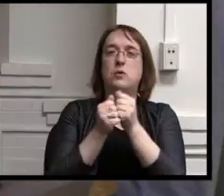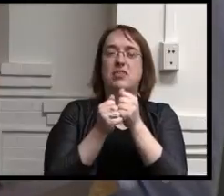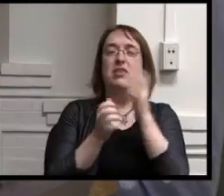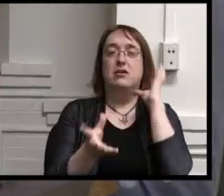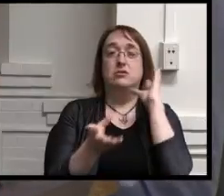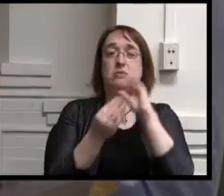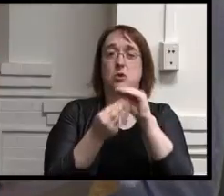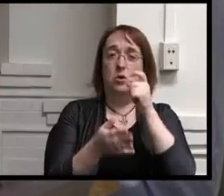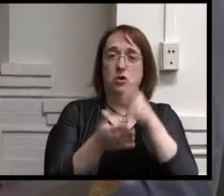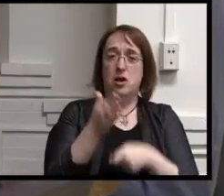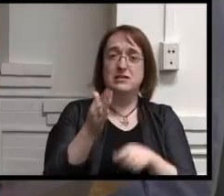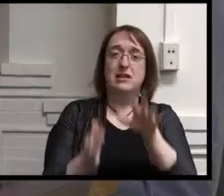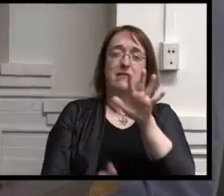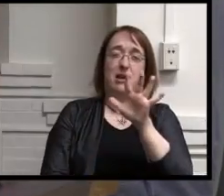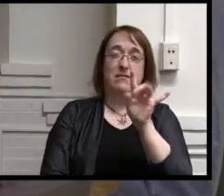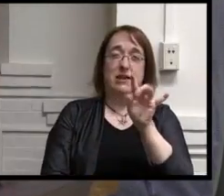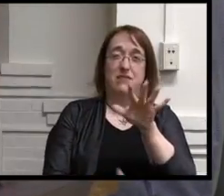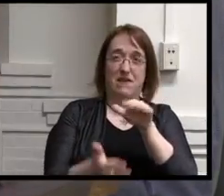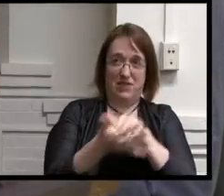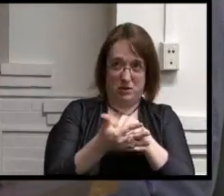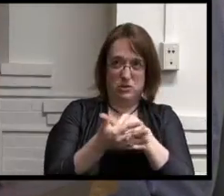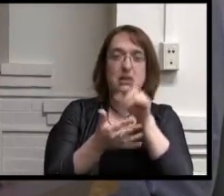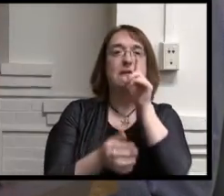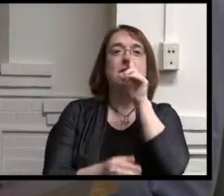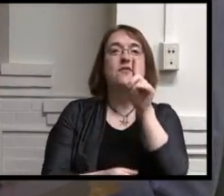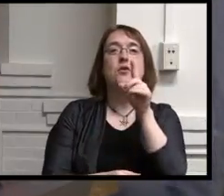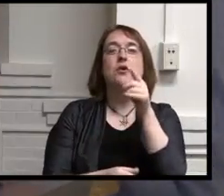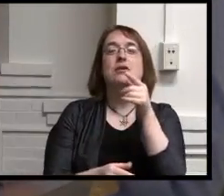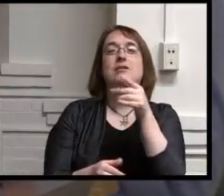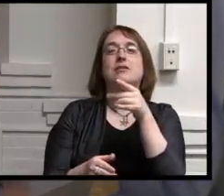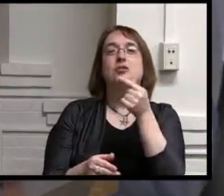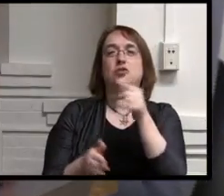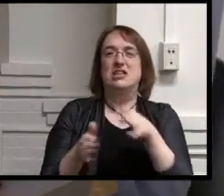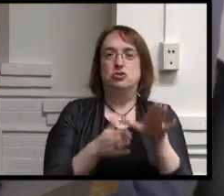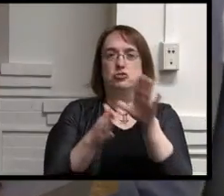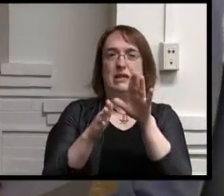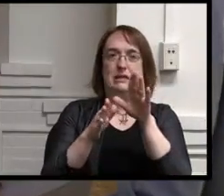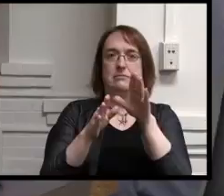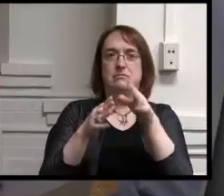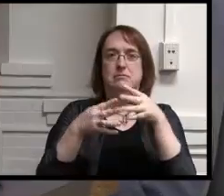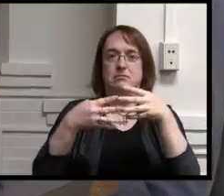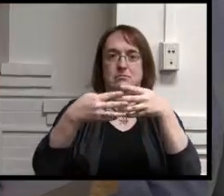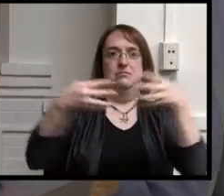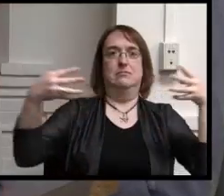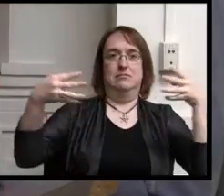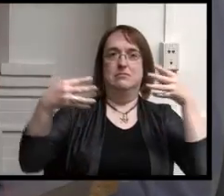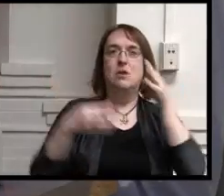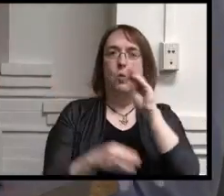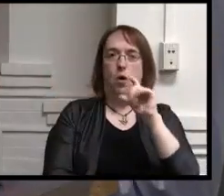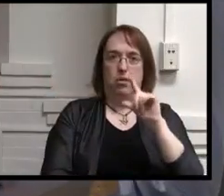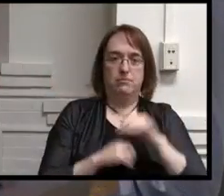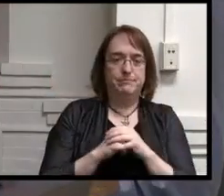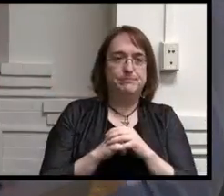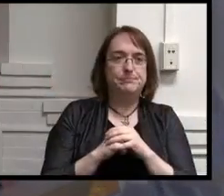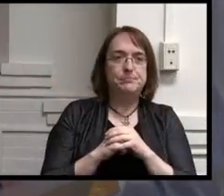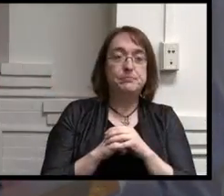of $585,000 for the Green Street Wall project. That grant was funded.